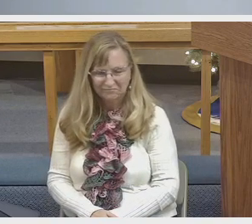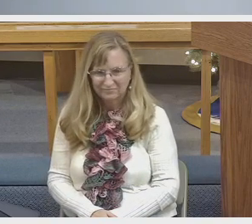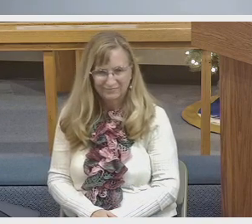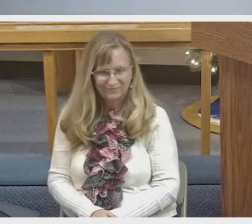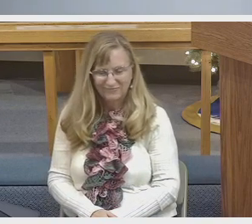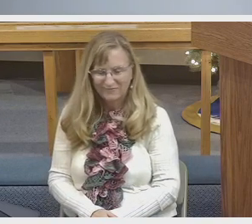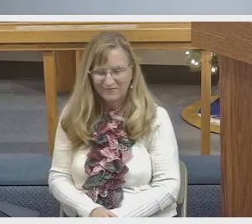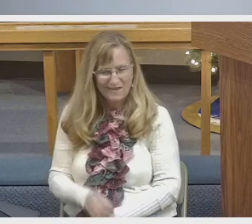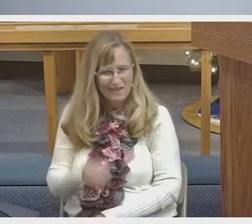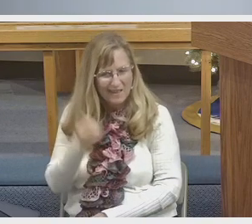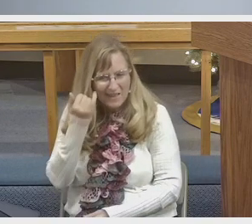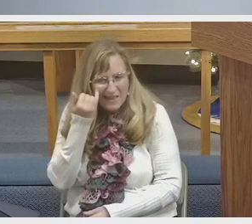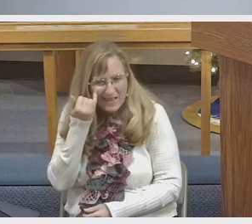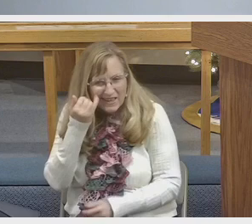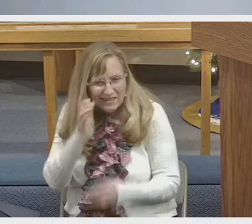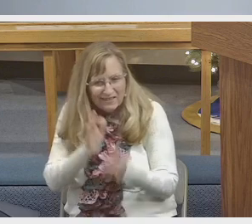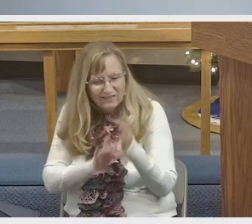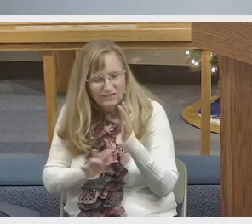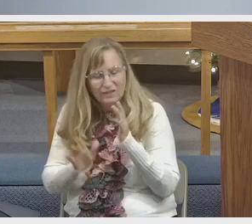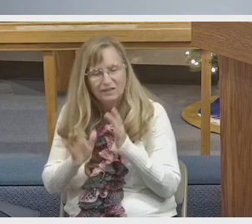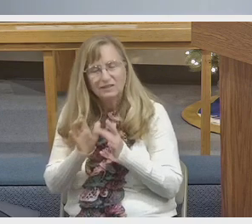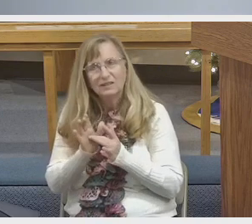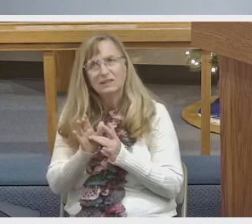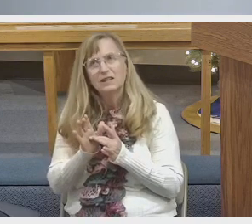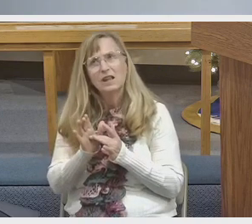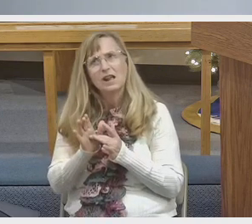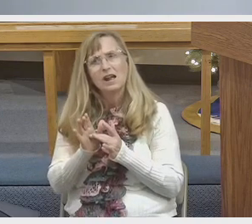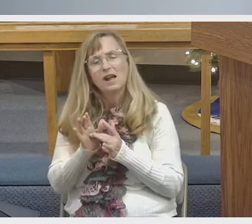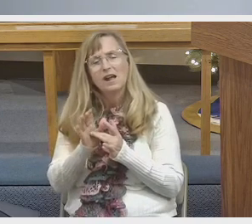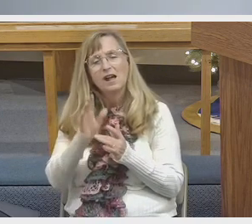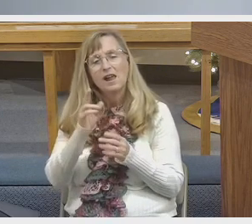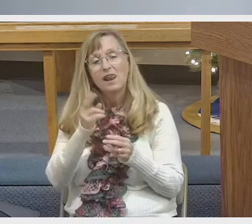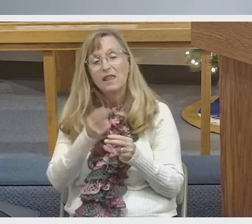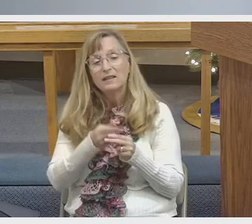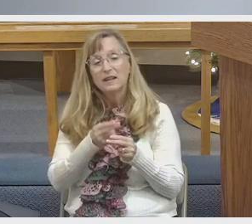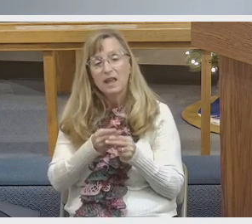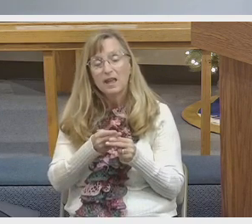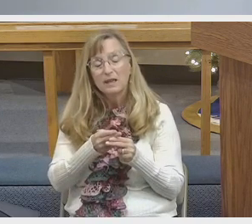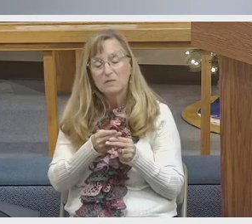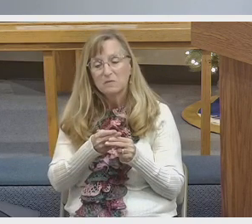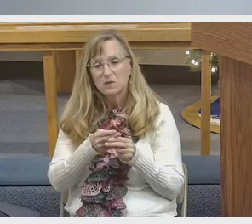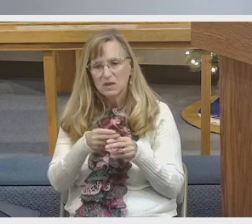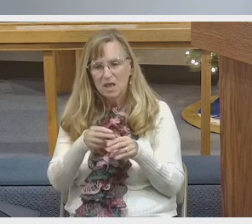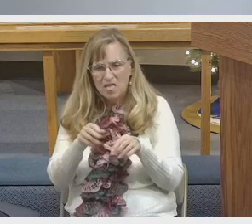What if Jesus and his name was limited?